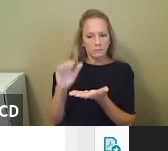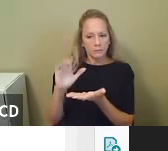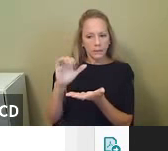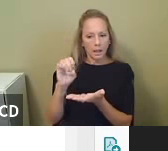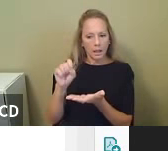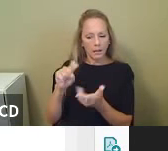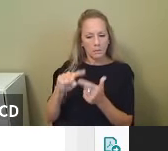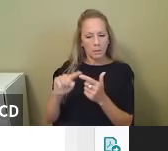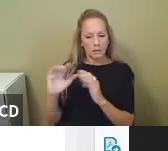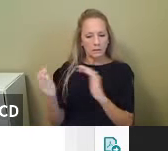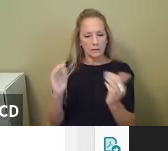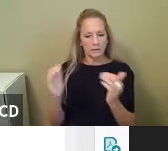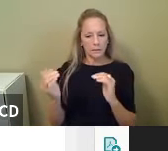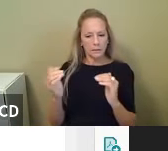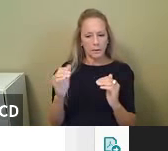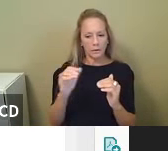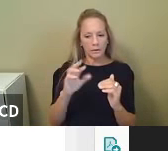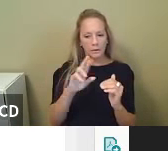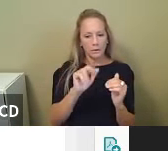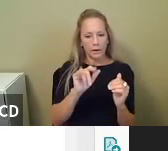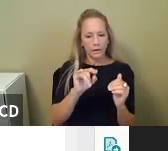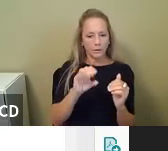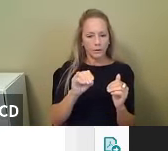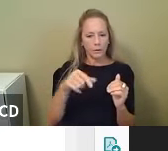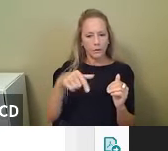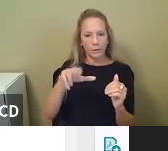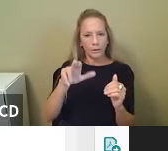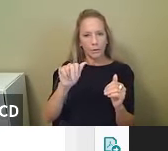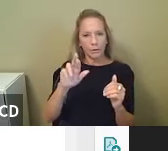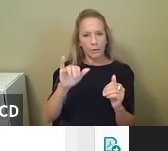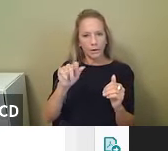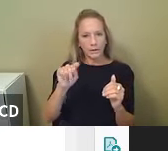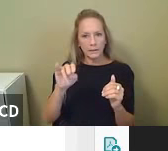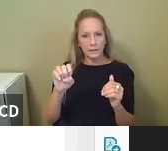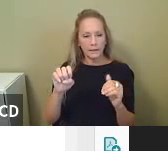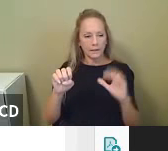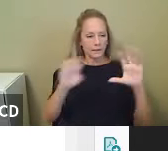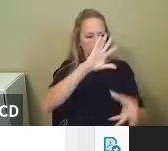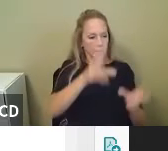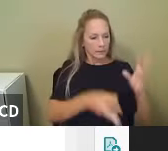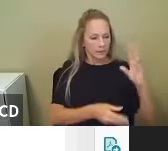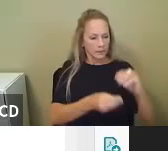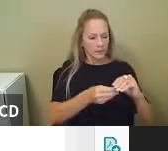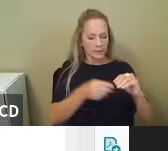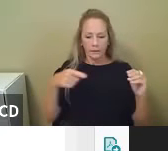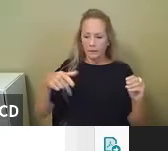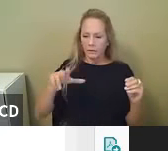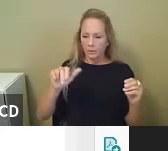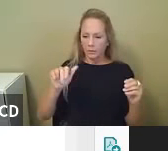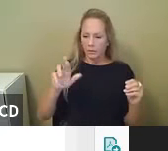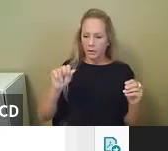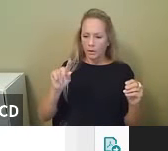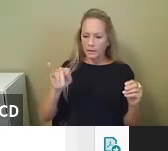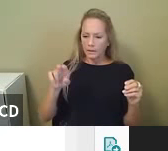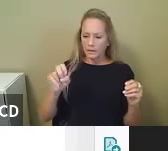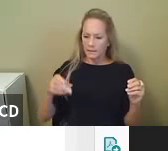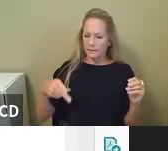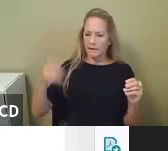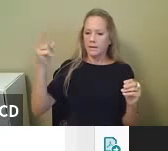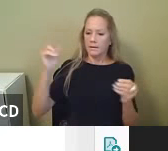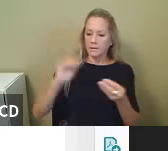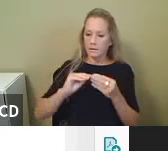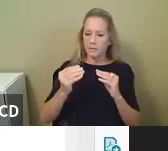similar ratio to quarantine and cases. The quarantines were much higher. It's just attested to